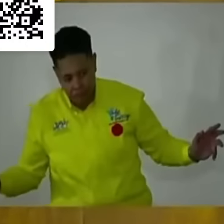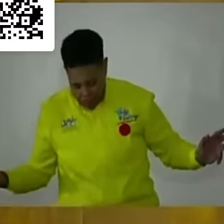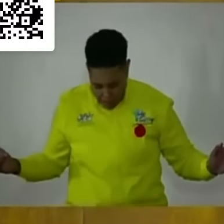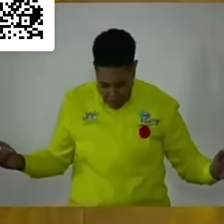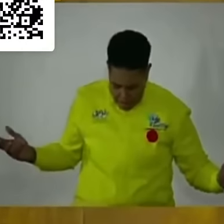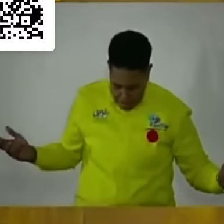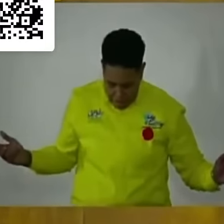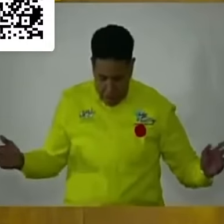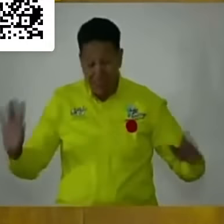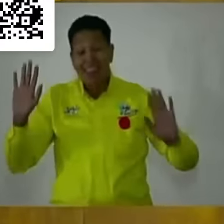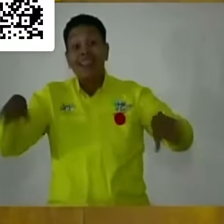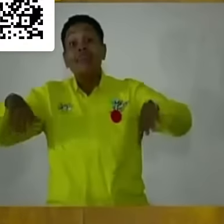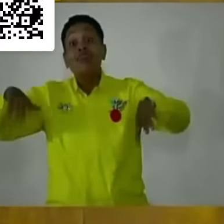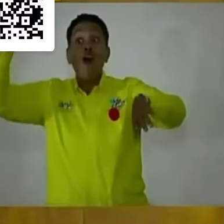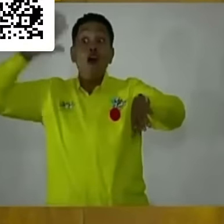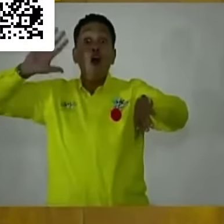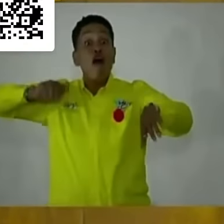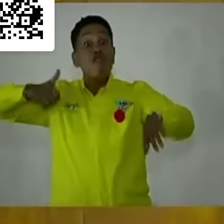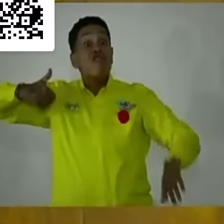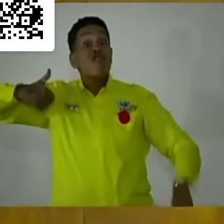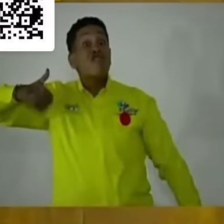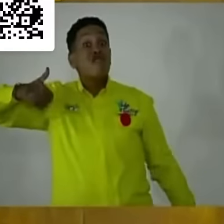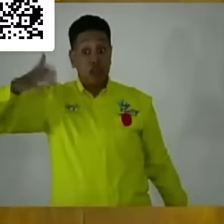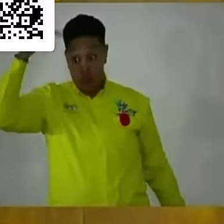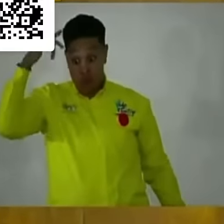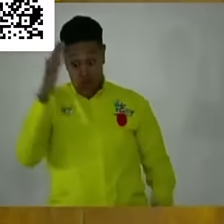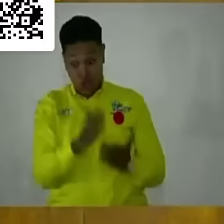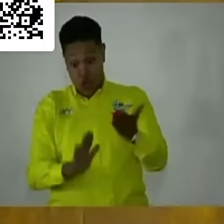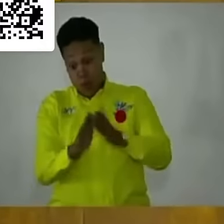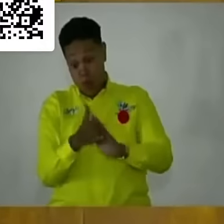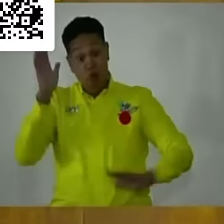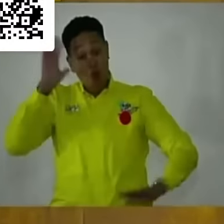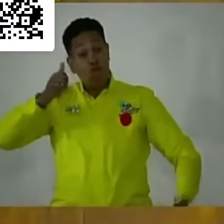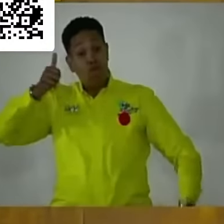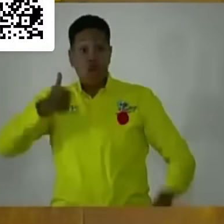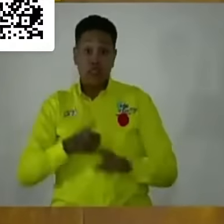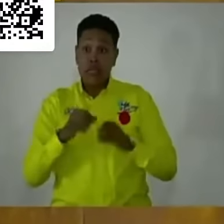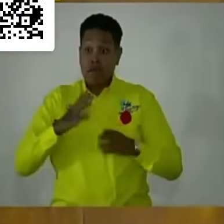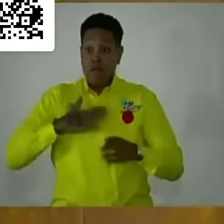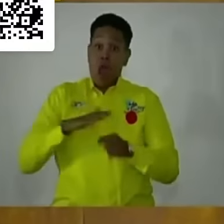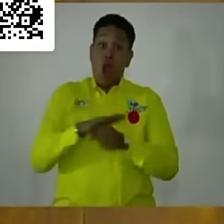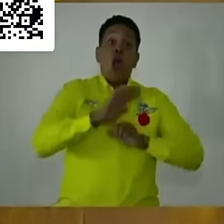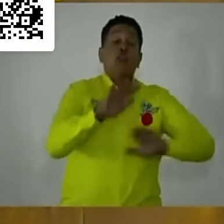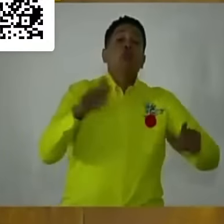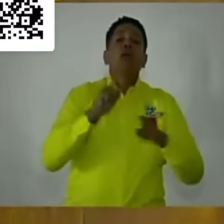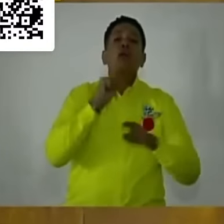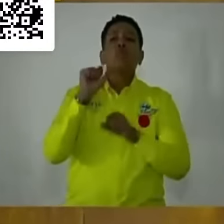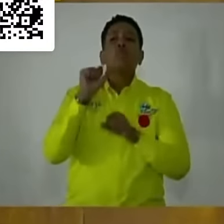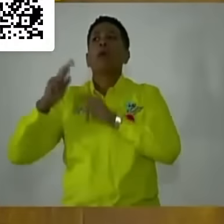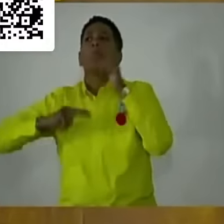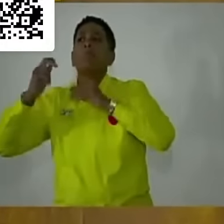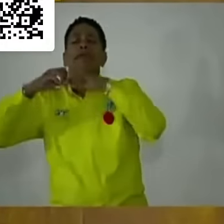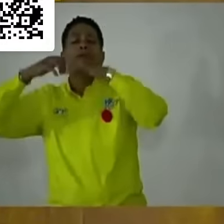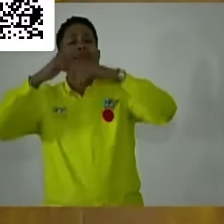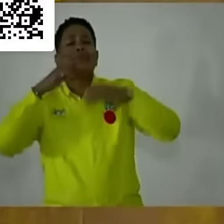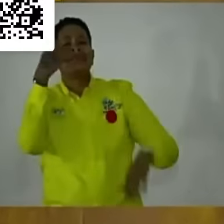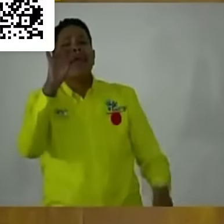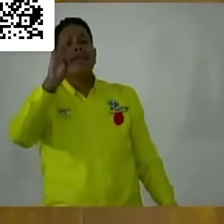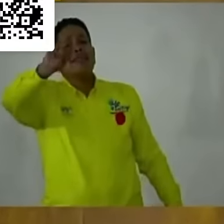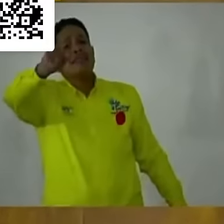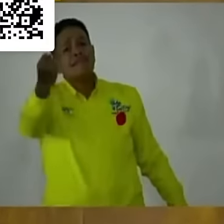And that used to be the case because some of the communities in my constituency that were built in the